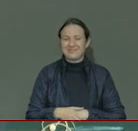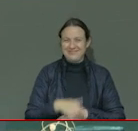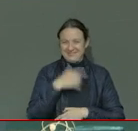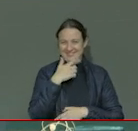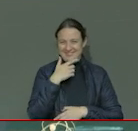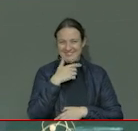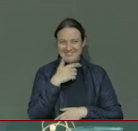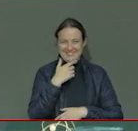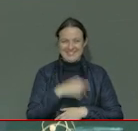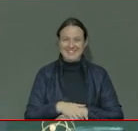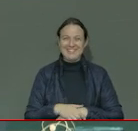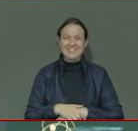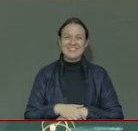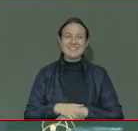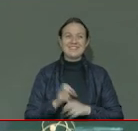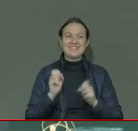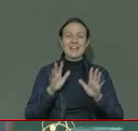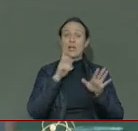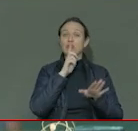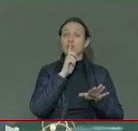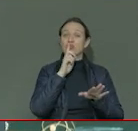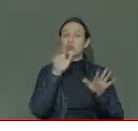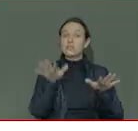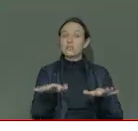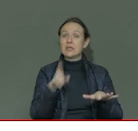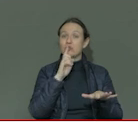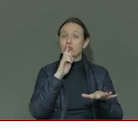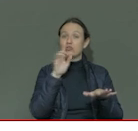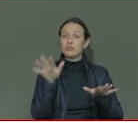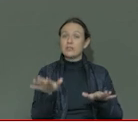Right. Okay, guys, let's continue.